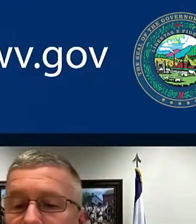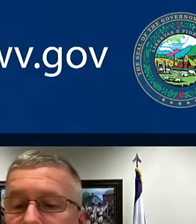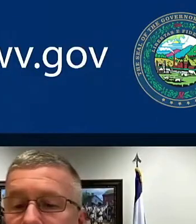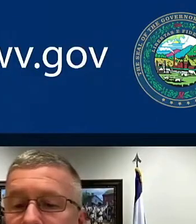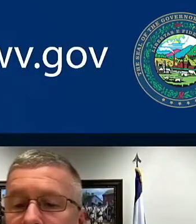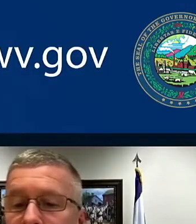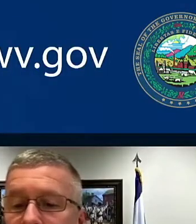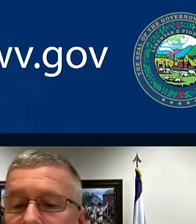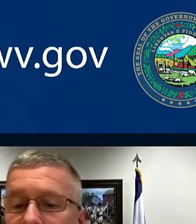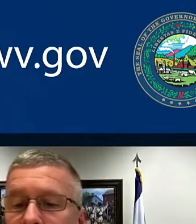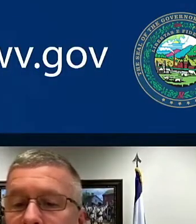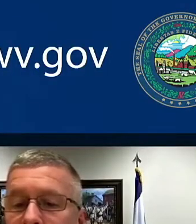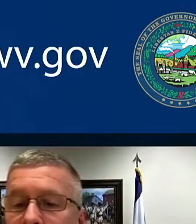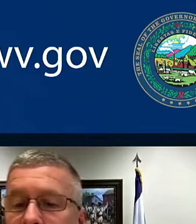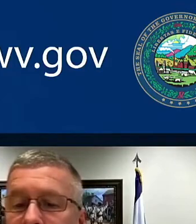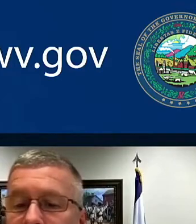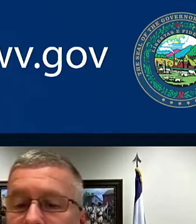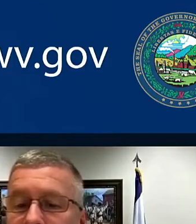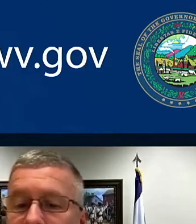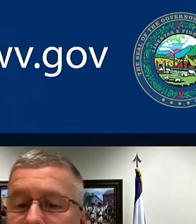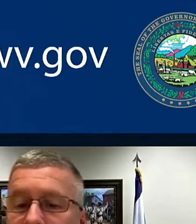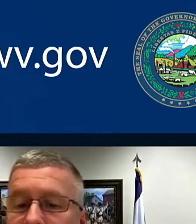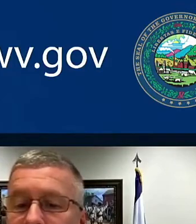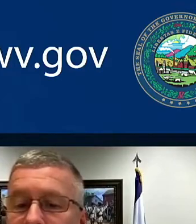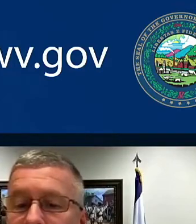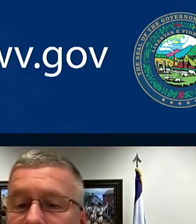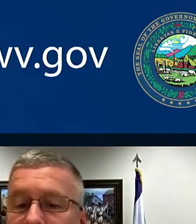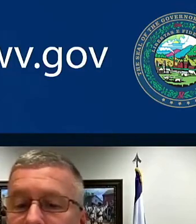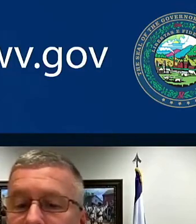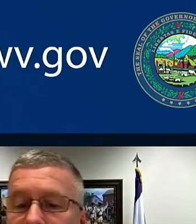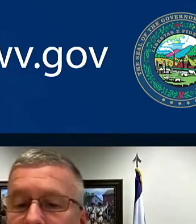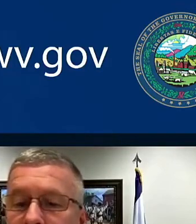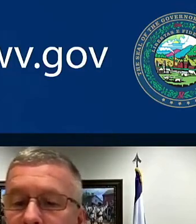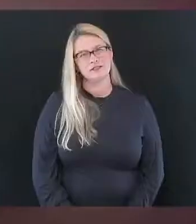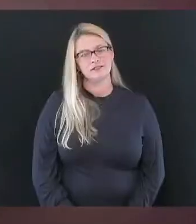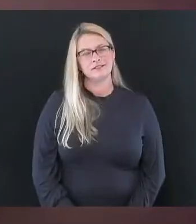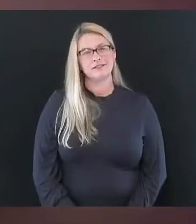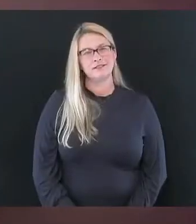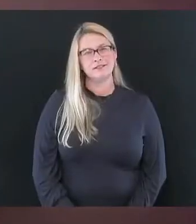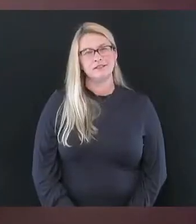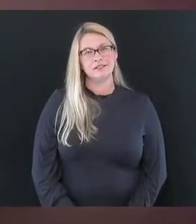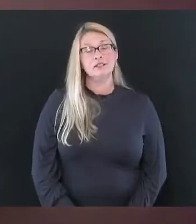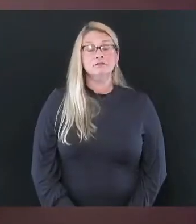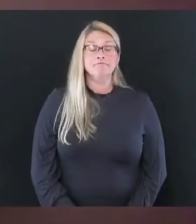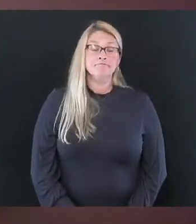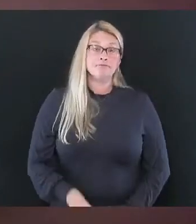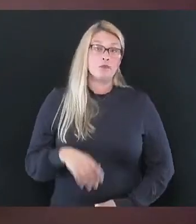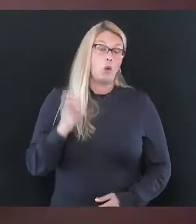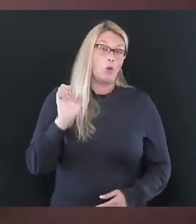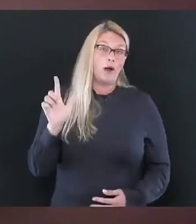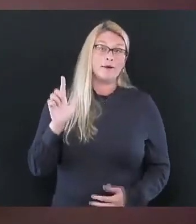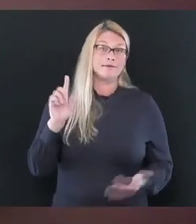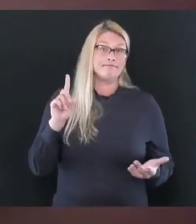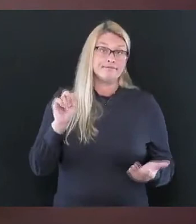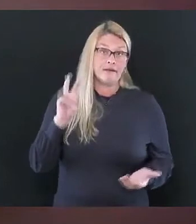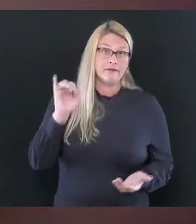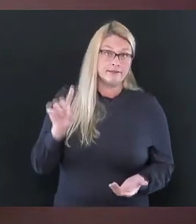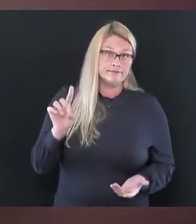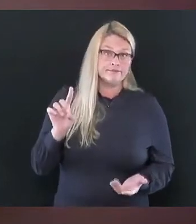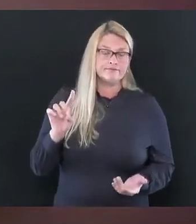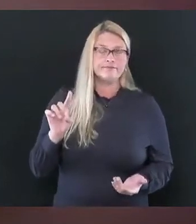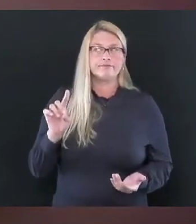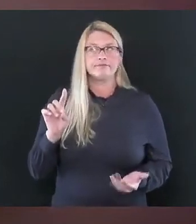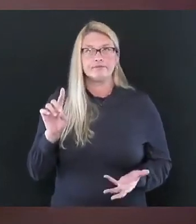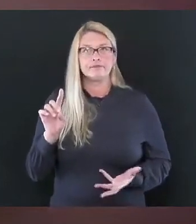Dr. Marsh, go. So, David, I think that that there are a couple